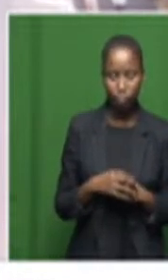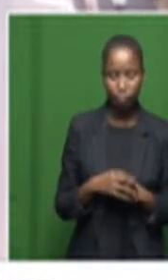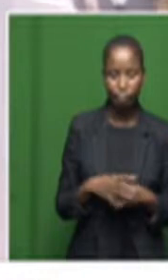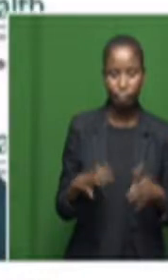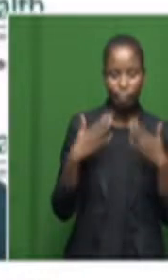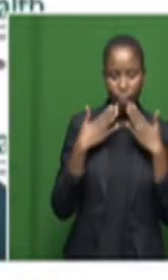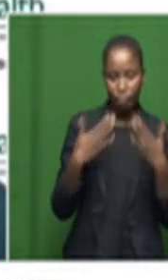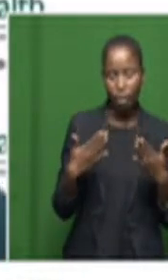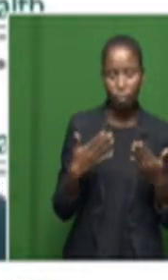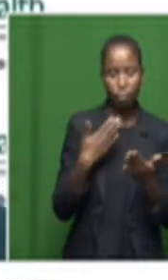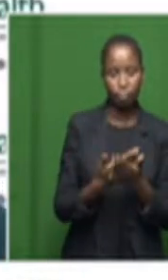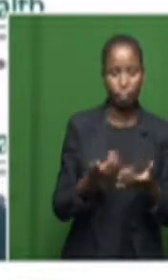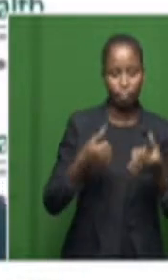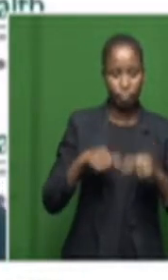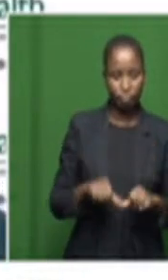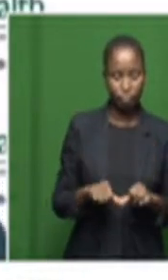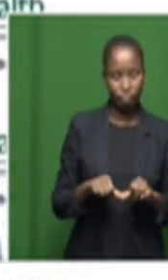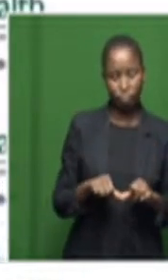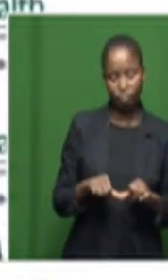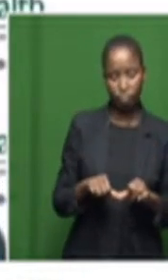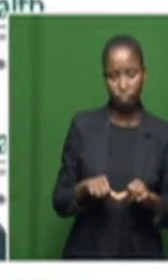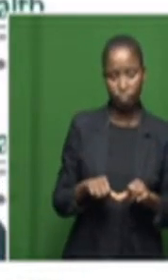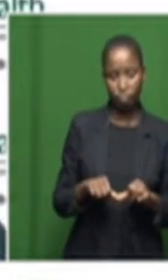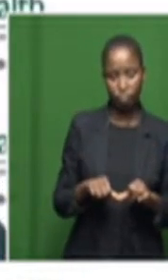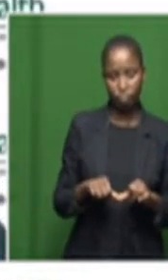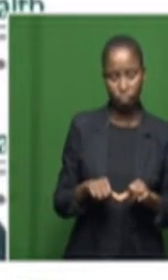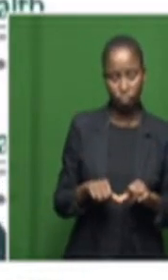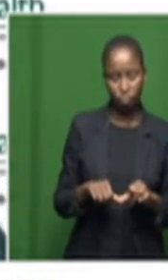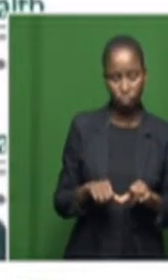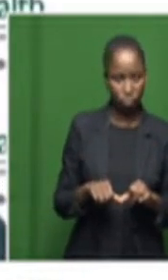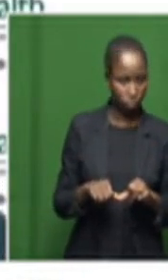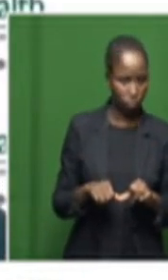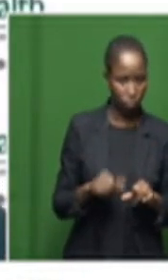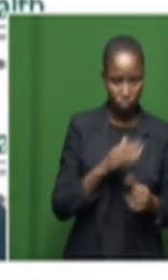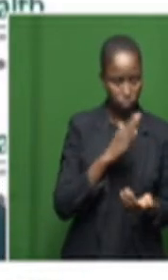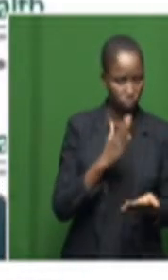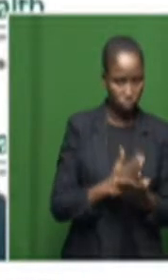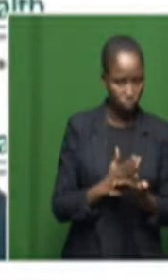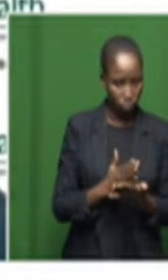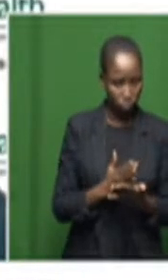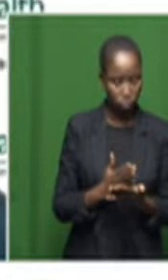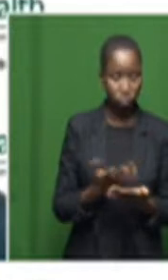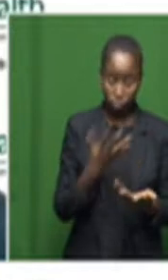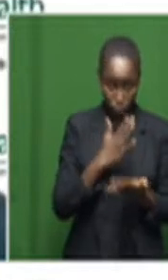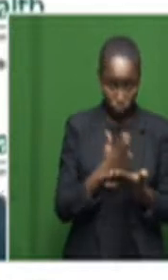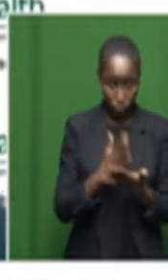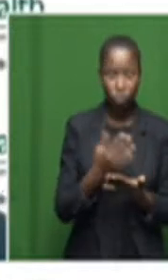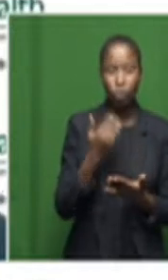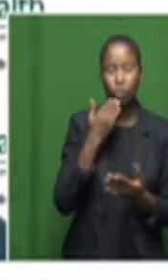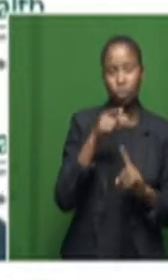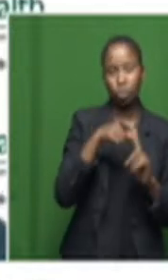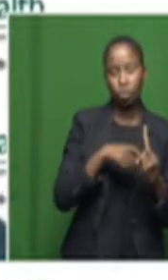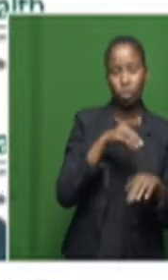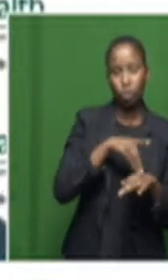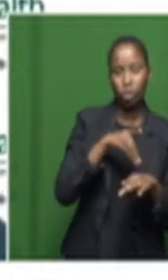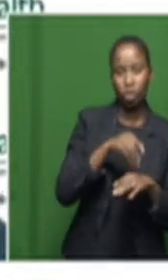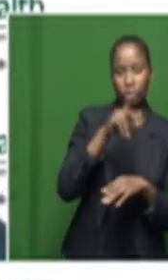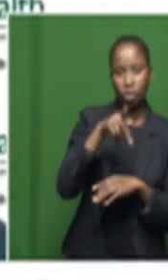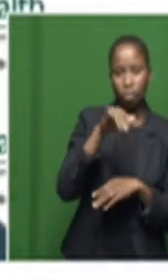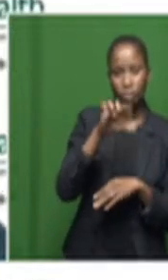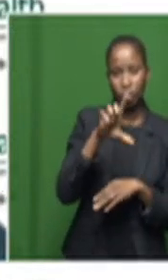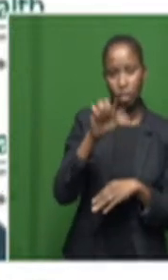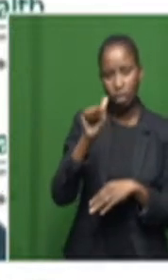Thank you very much. Can we get the other, I'm sure, I don't know whether Dr. Anban Pillay, Dr. Crisp on